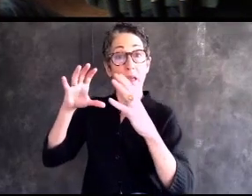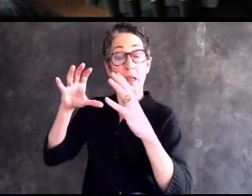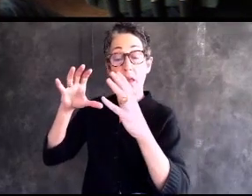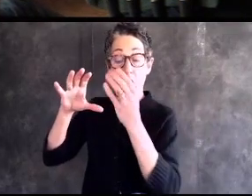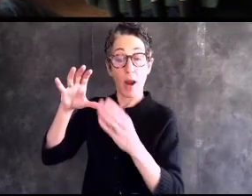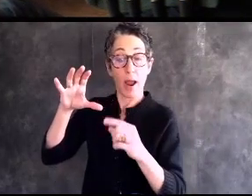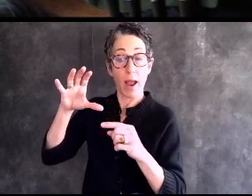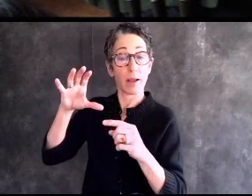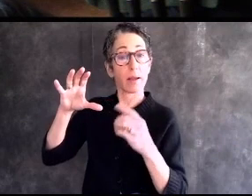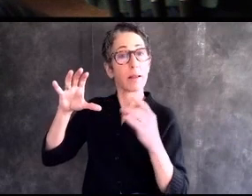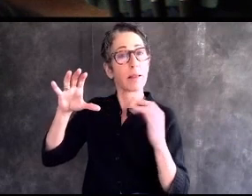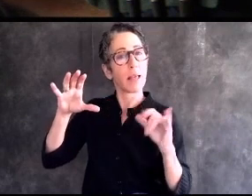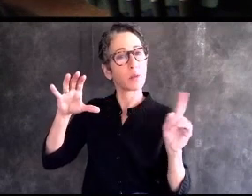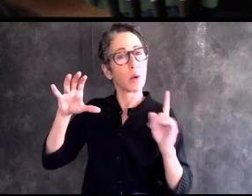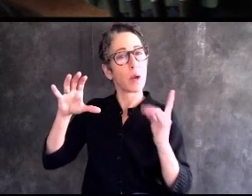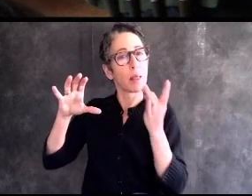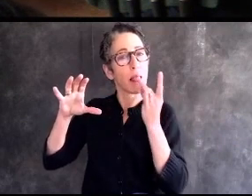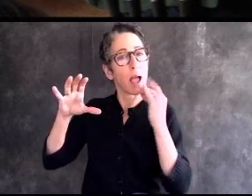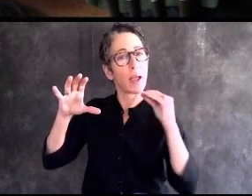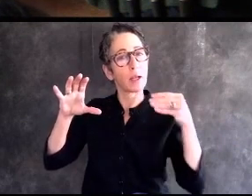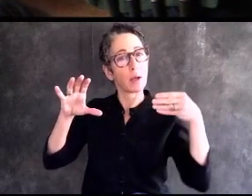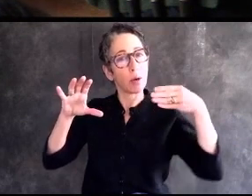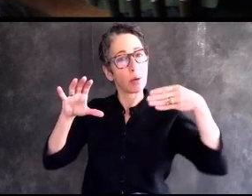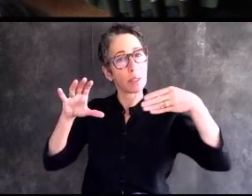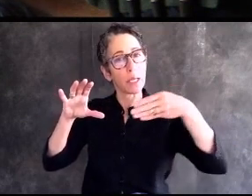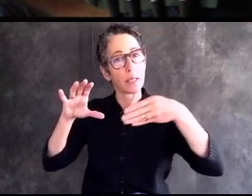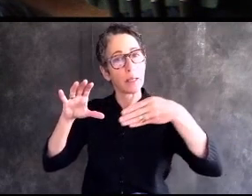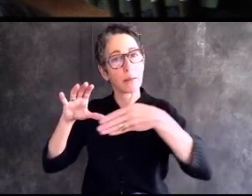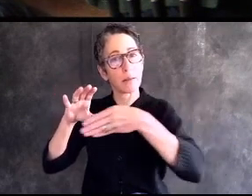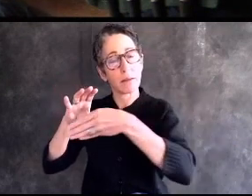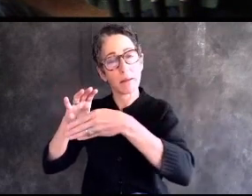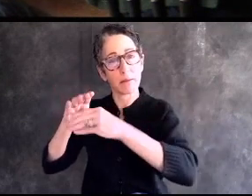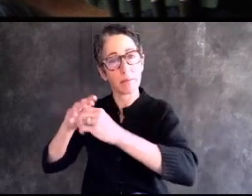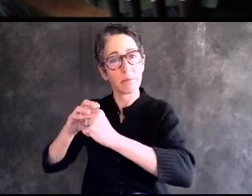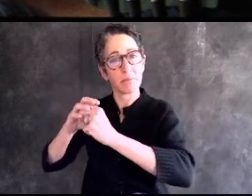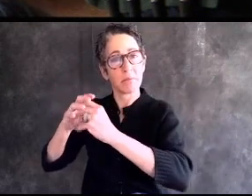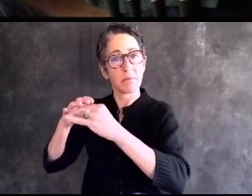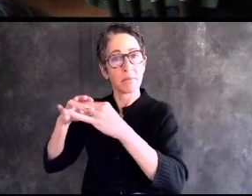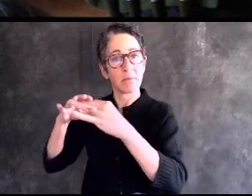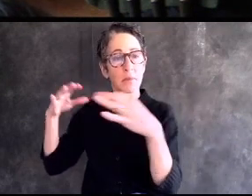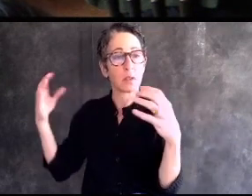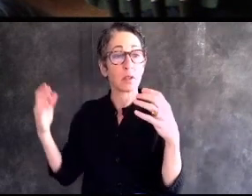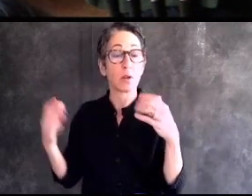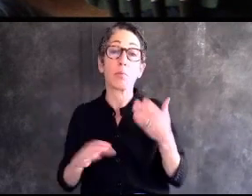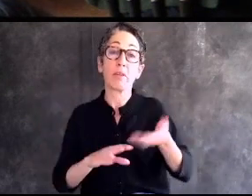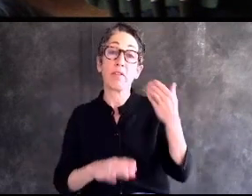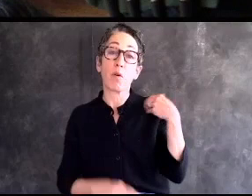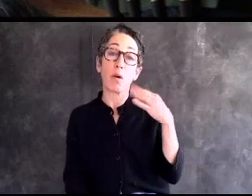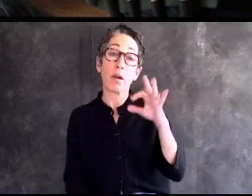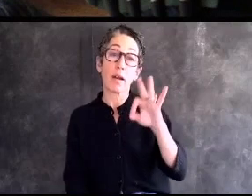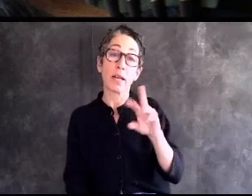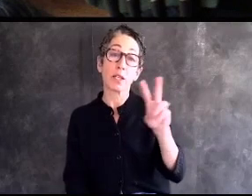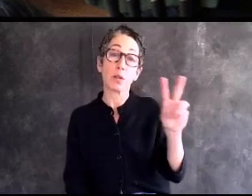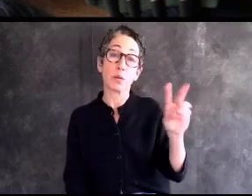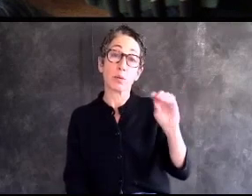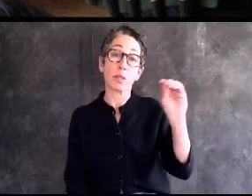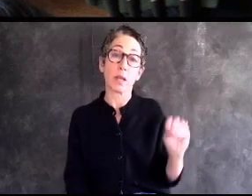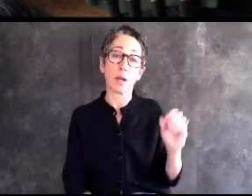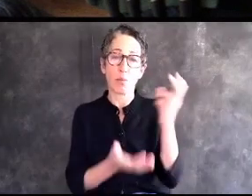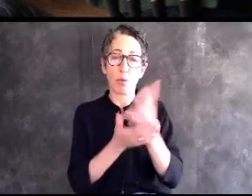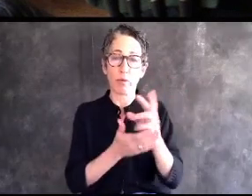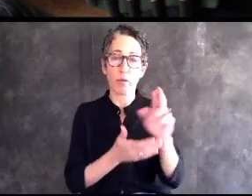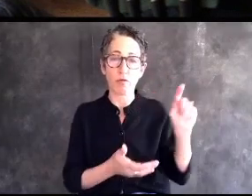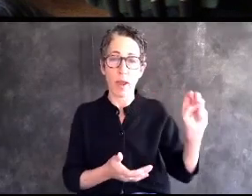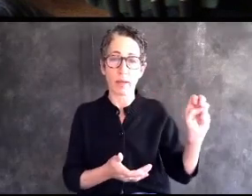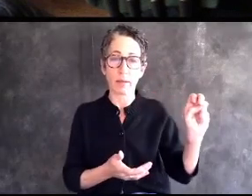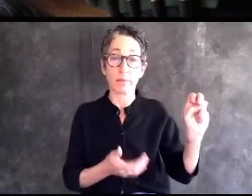pandemic at the time, we were enjoying like 92% of approval rate. And I publicly thanked the 8%, the